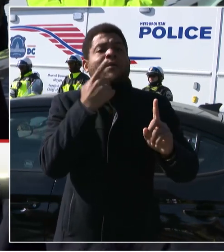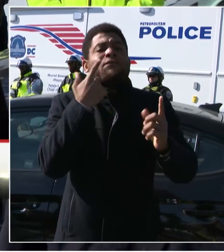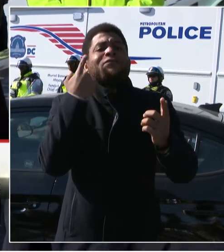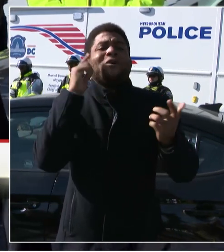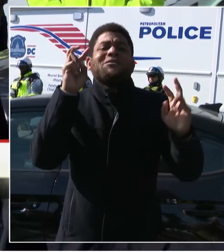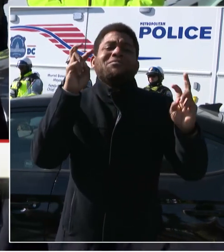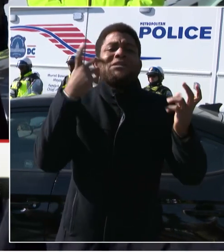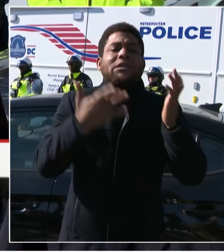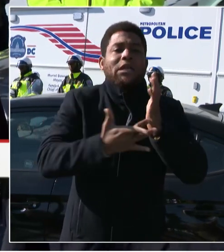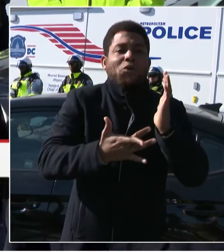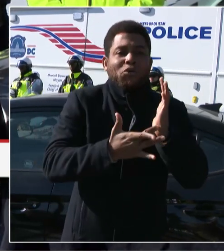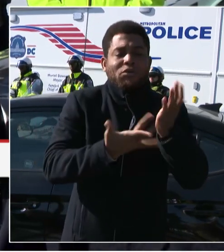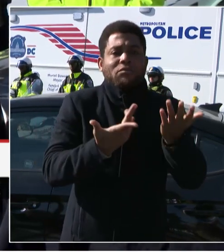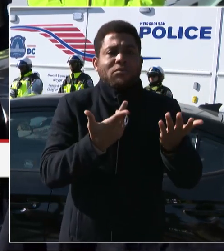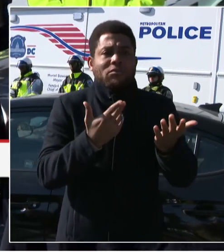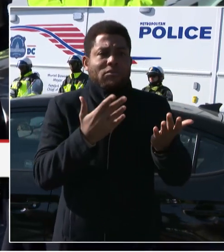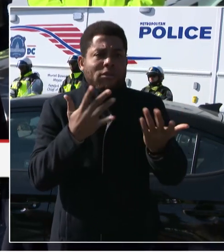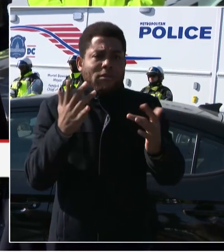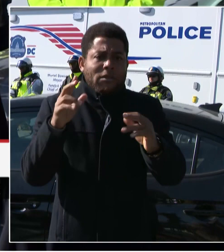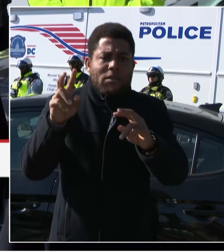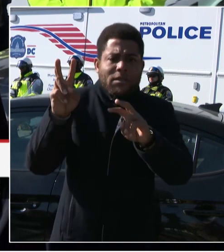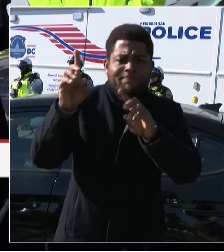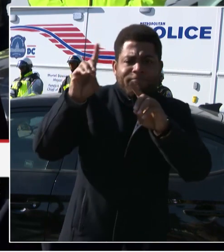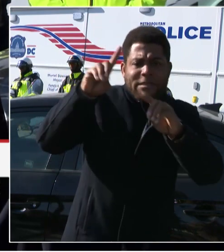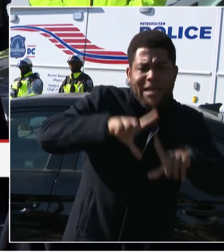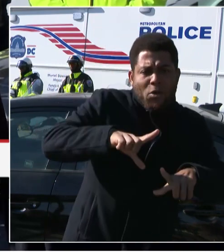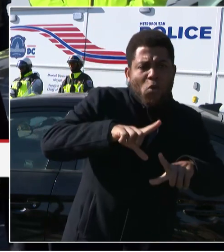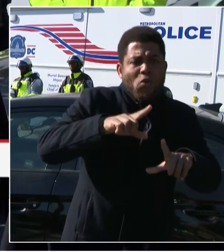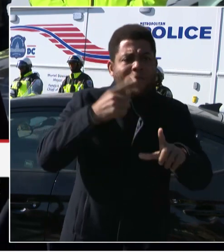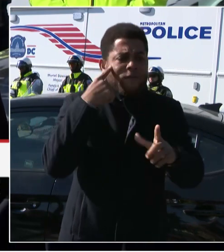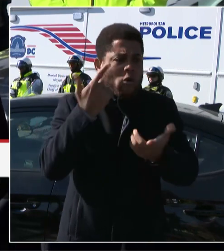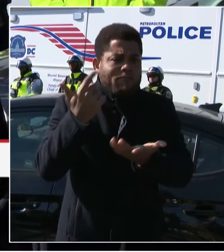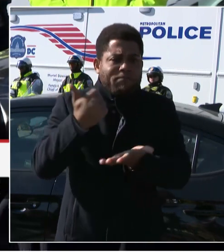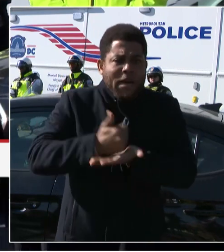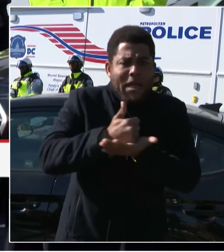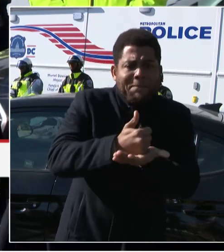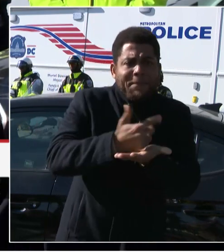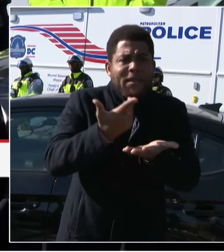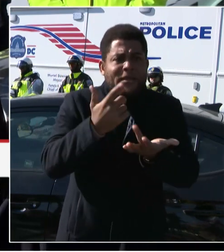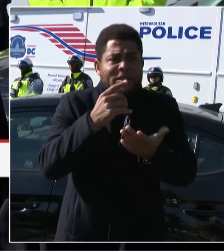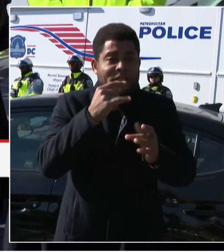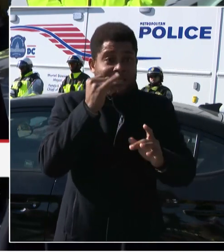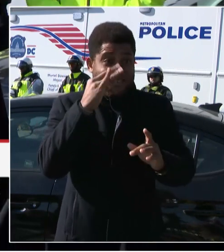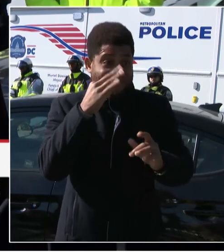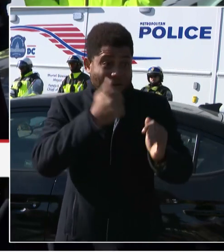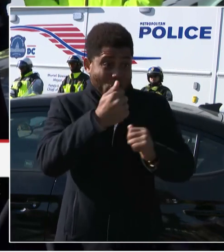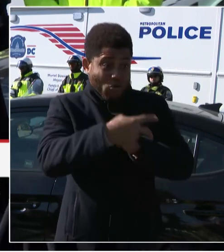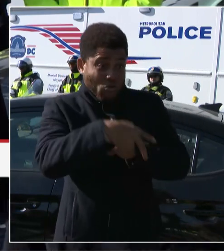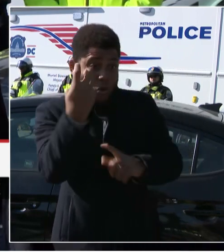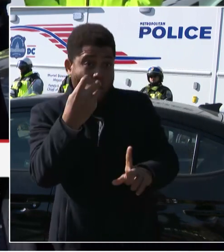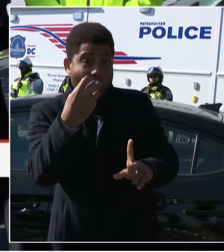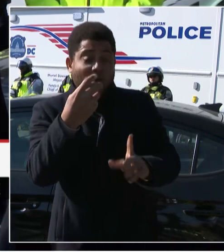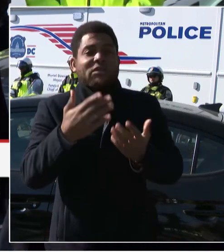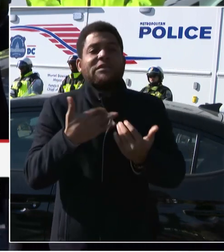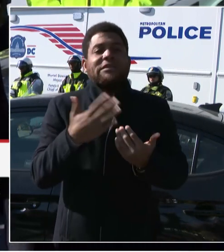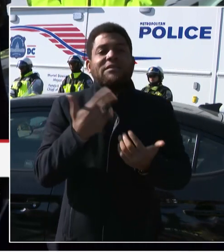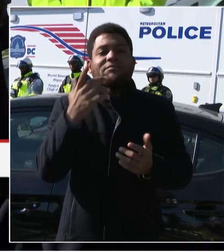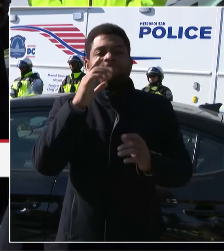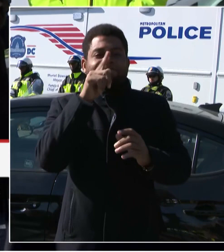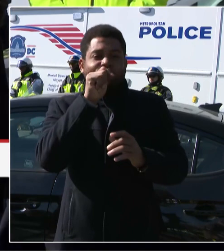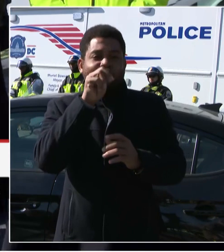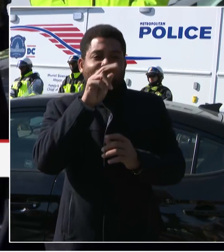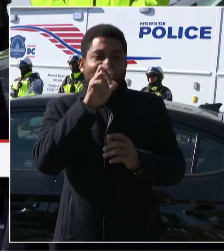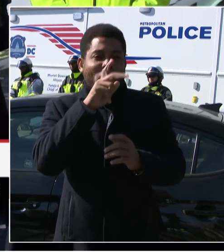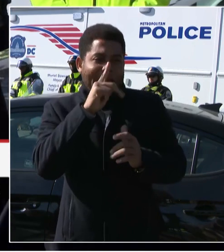would-be carjackers to steal their car to use it in the commission of the crime. And next week, we will